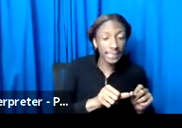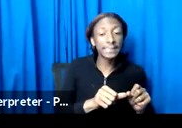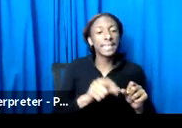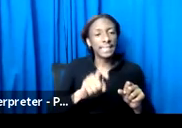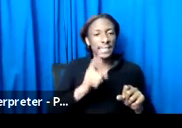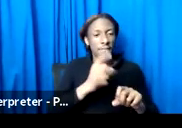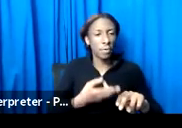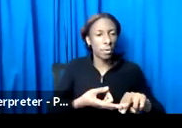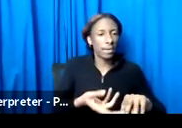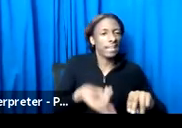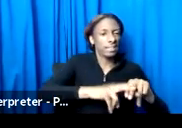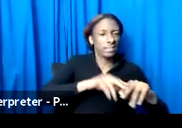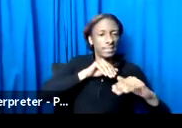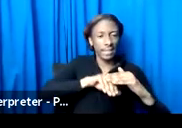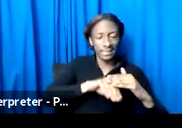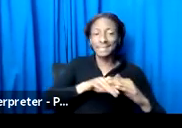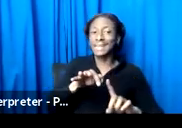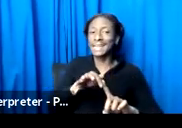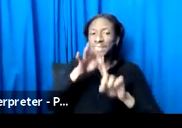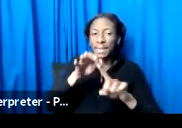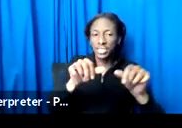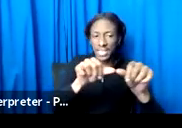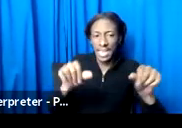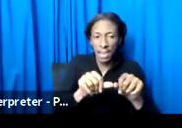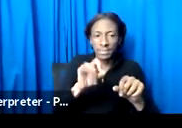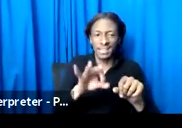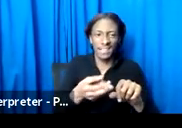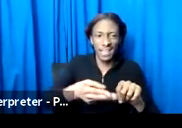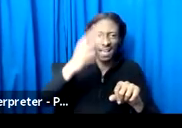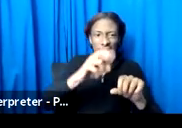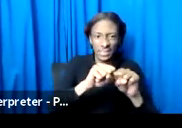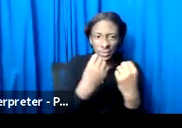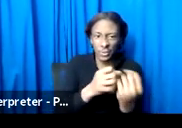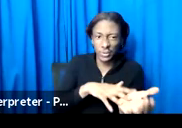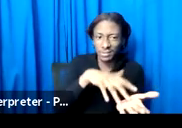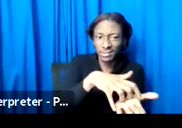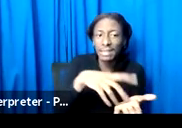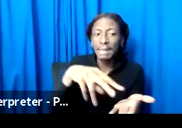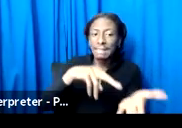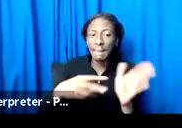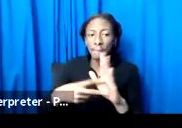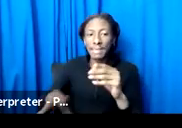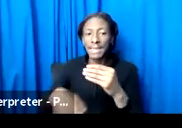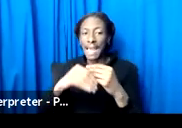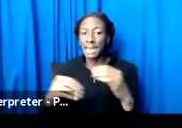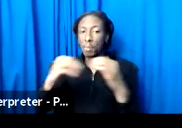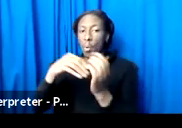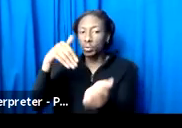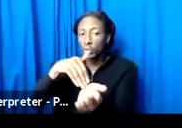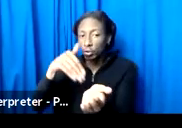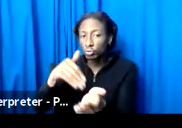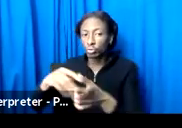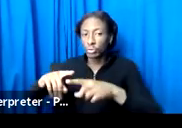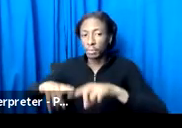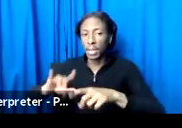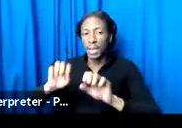access, especially among areas of high social vulnerability. And it means adding additional providers based on their ability to